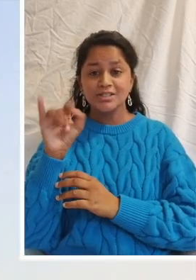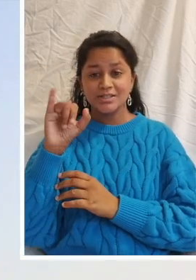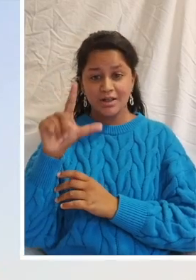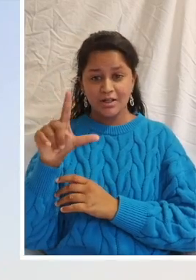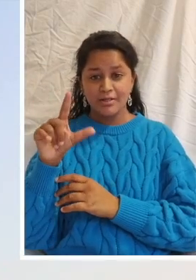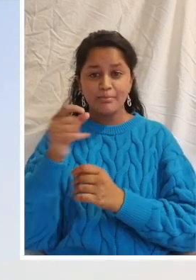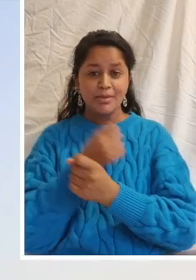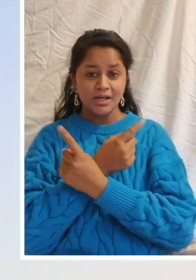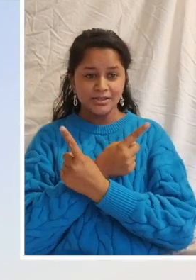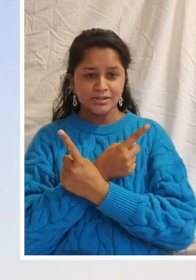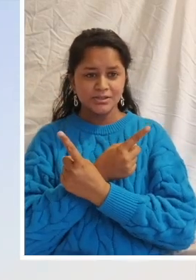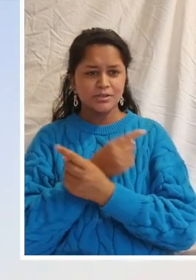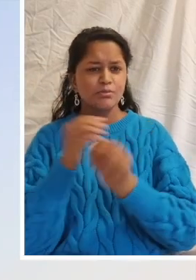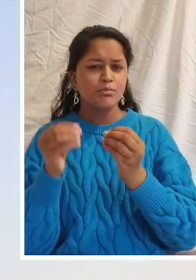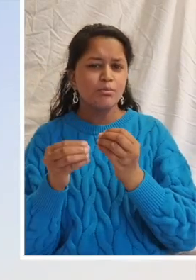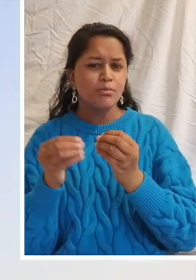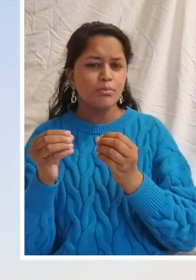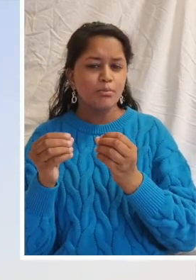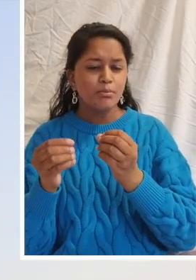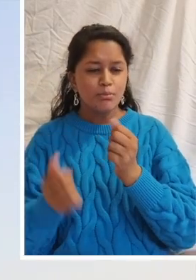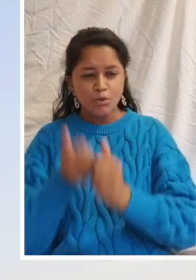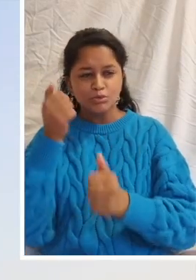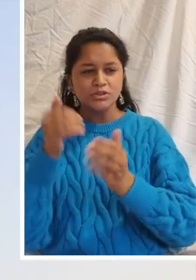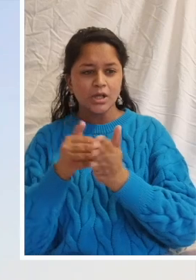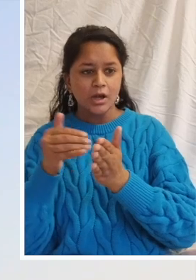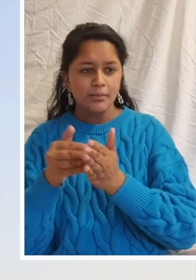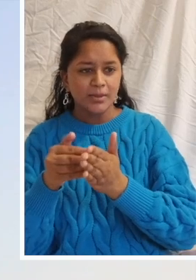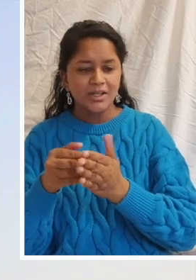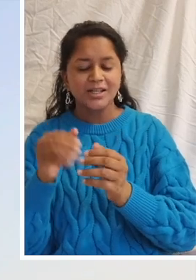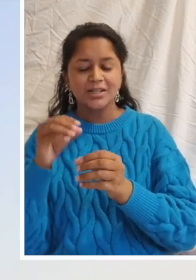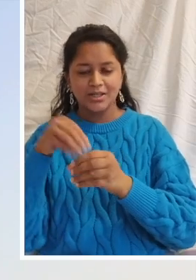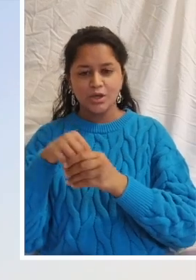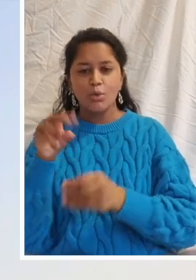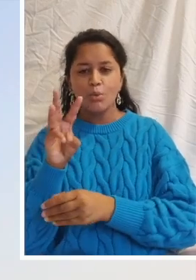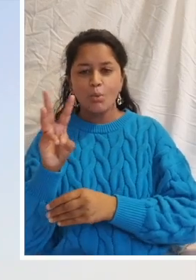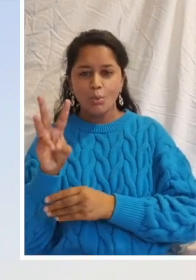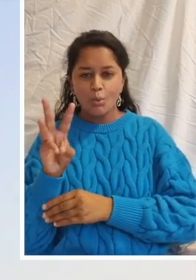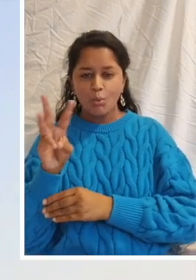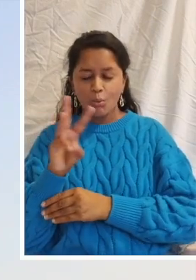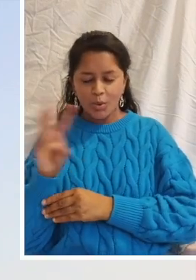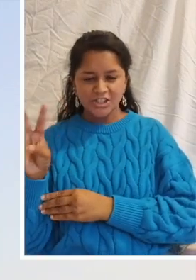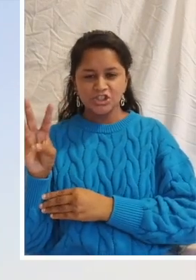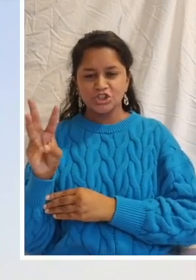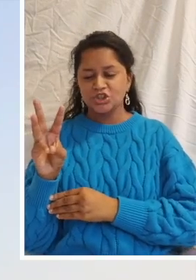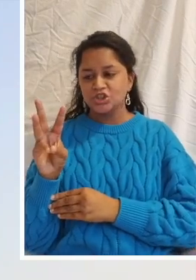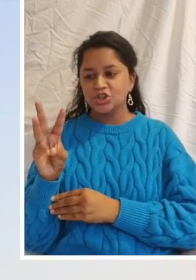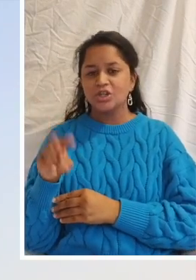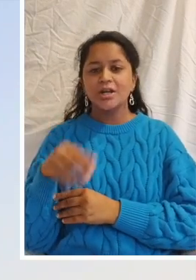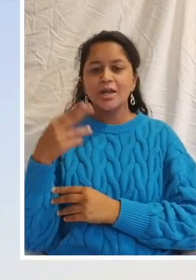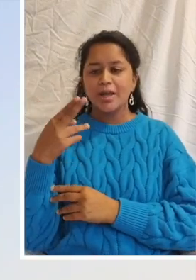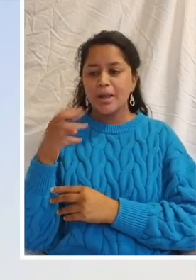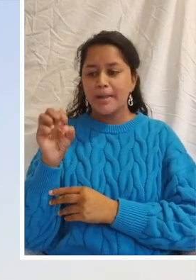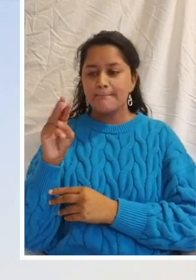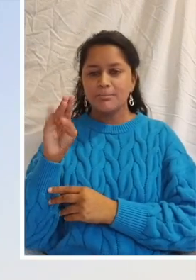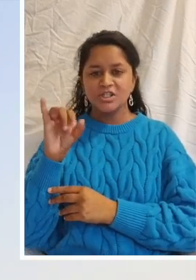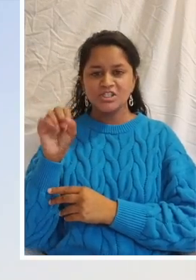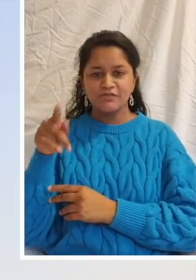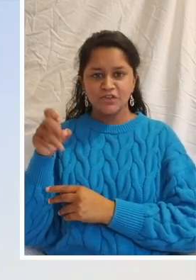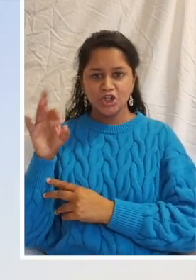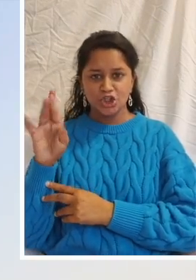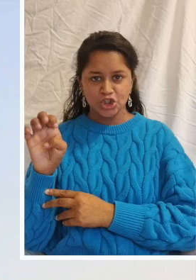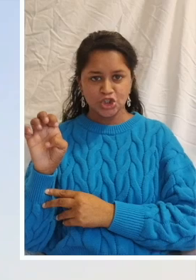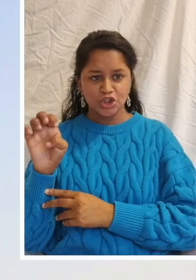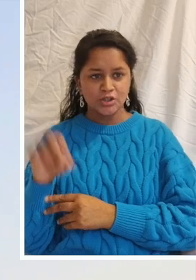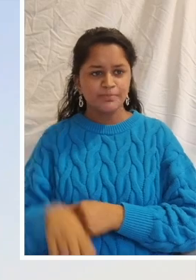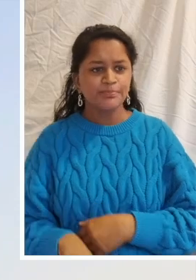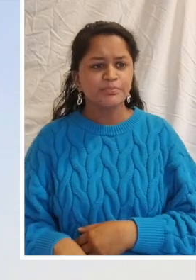more commonly known as the Mexican free-tailed bat, which is one of the most common bats in the Western Hemisphere.